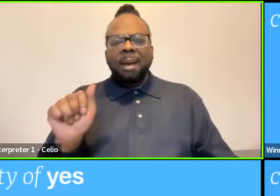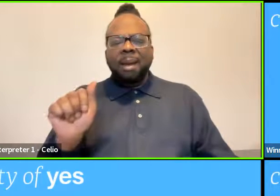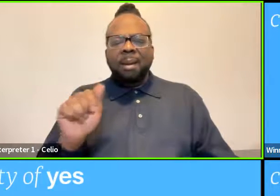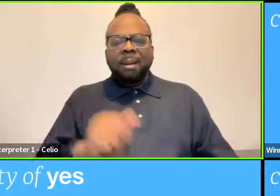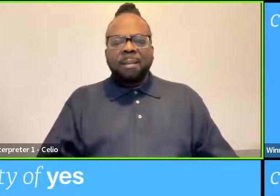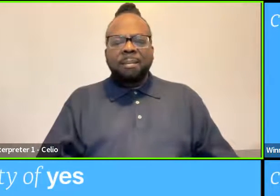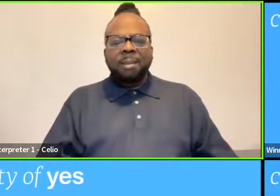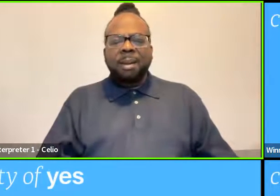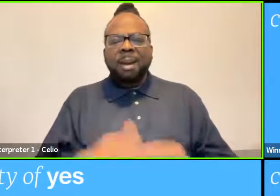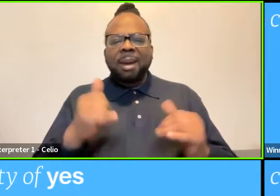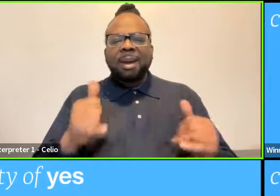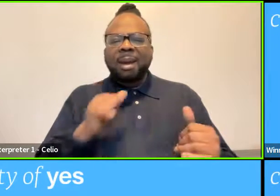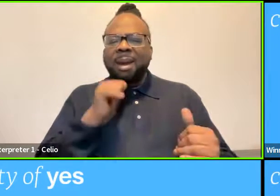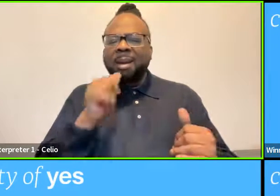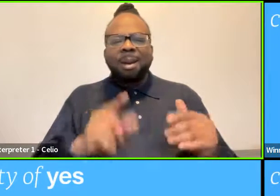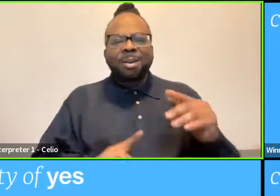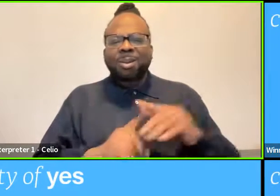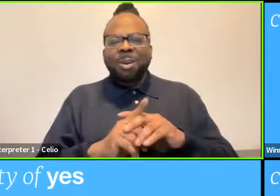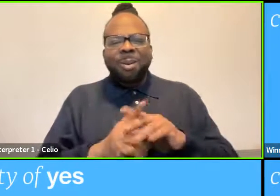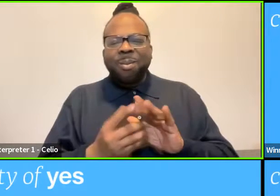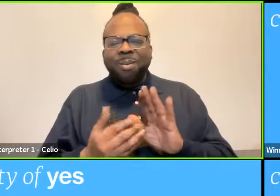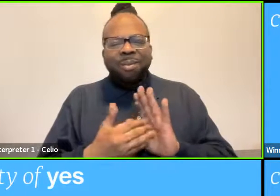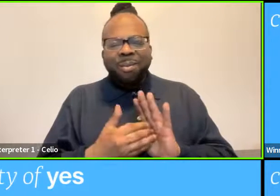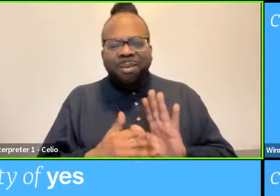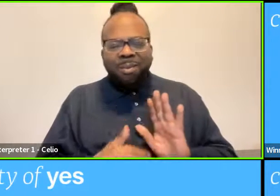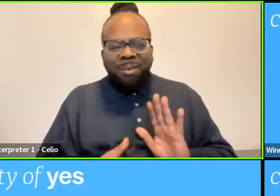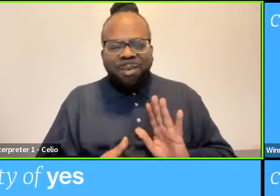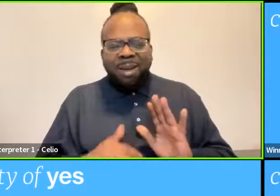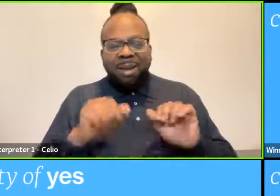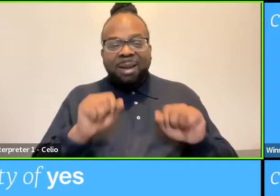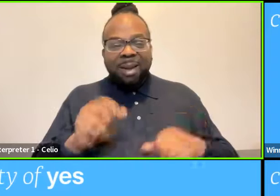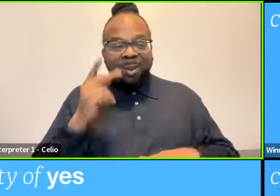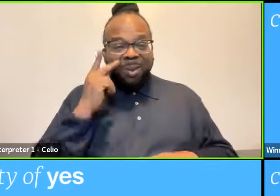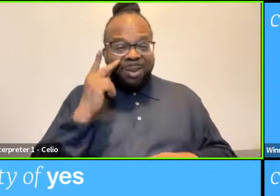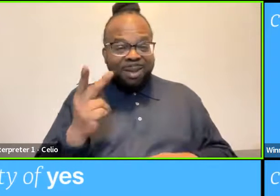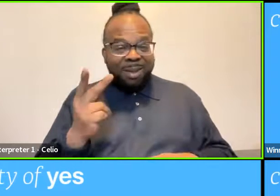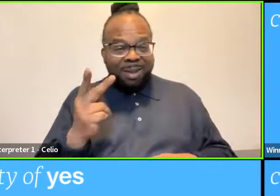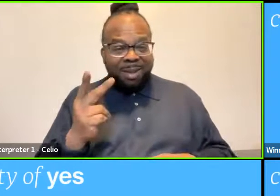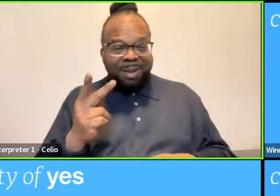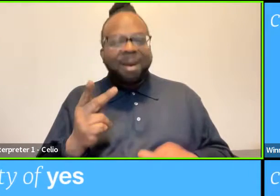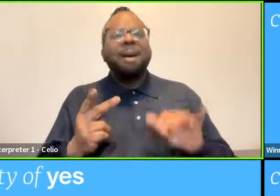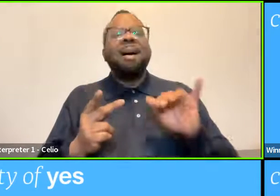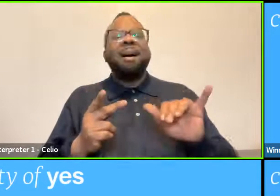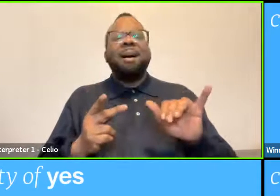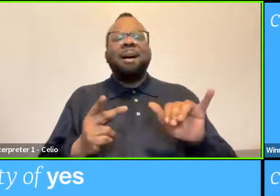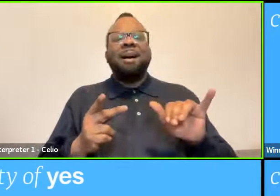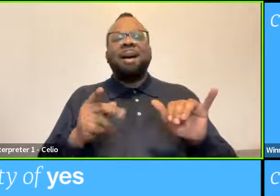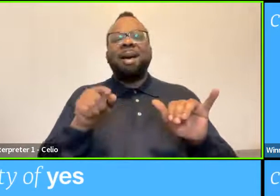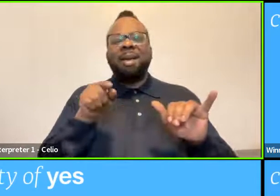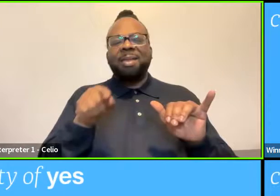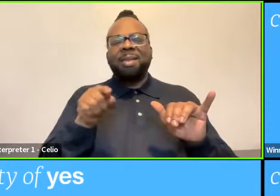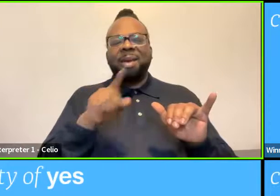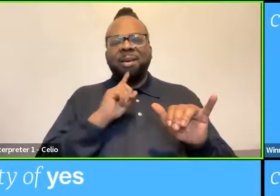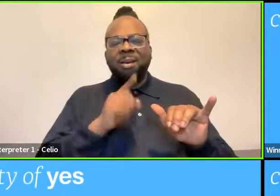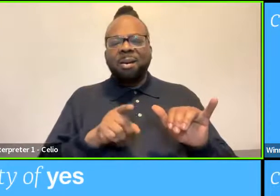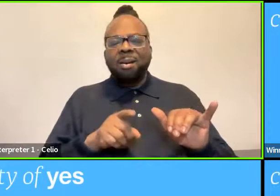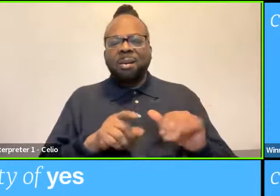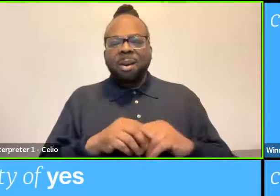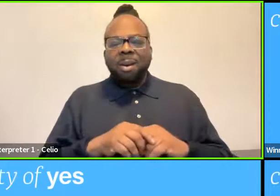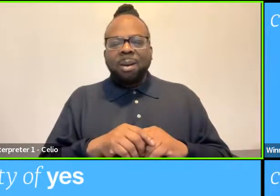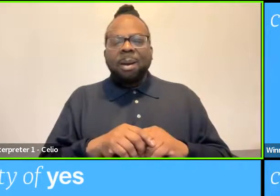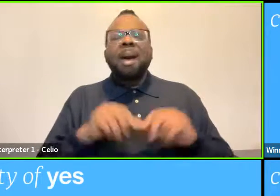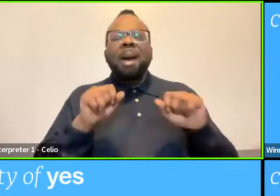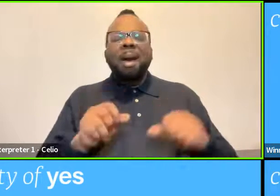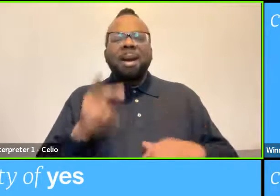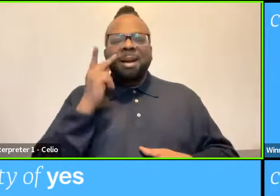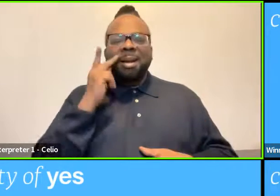Shoot, and now they're not showing up. Can you see them? Oh, there you are. Boy, I can see you